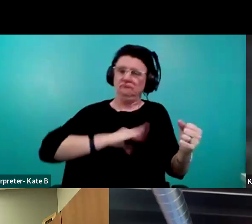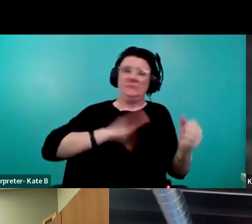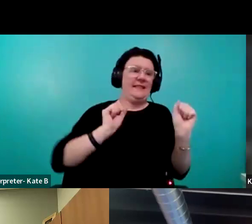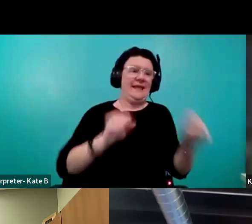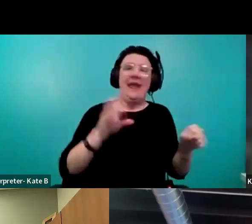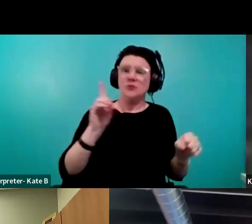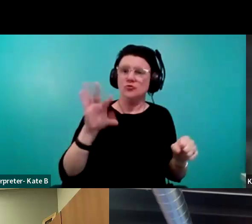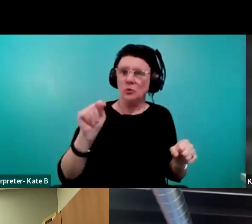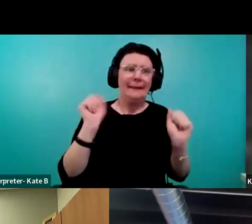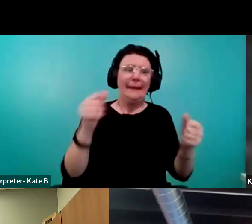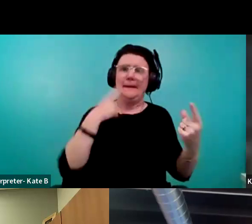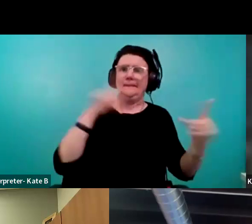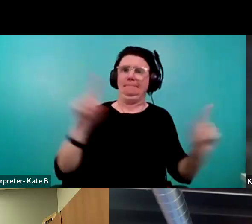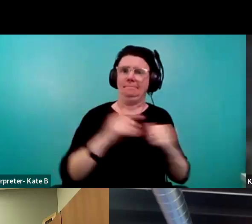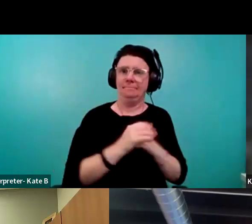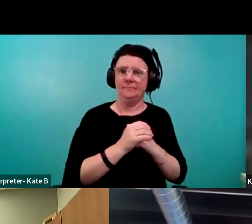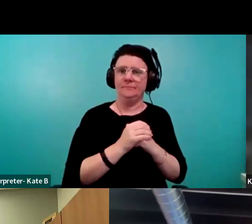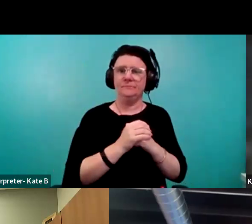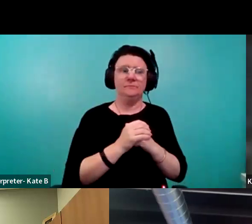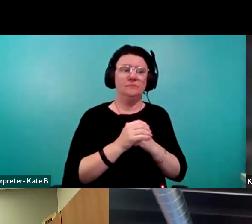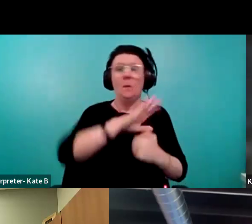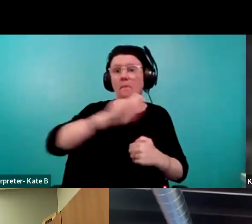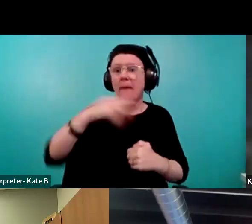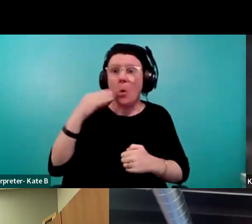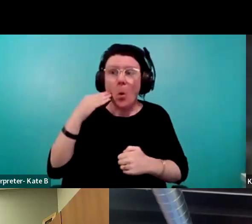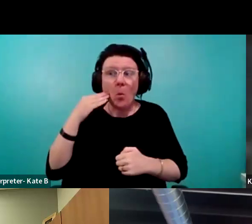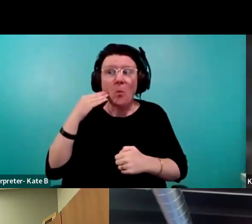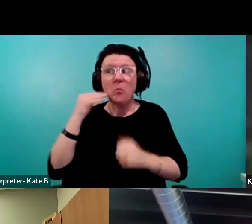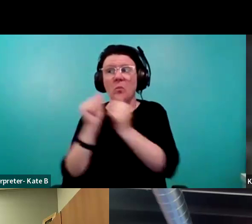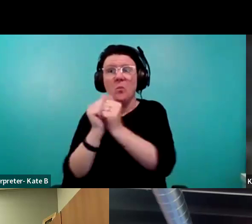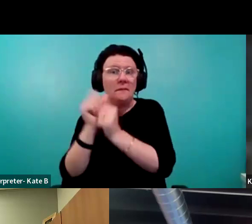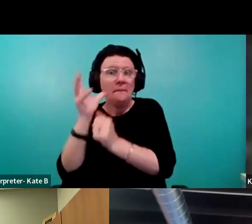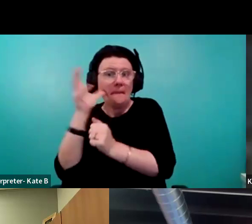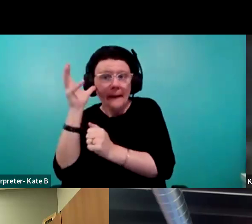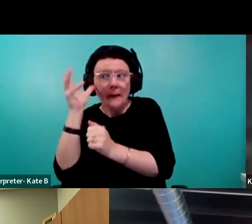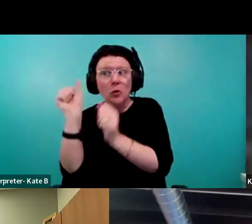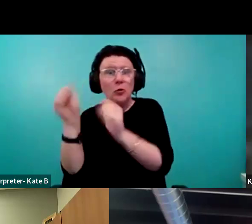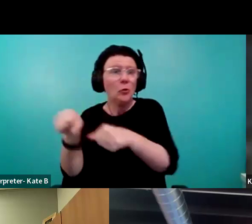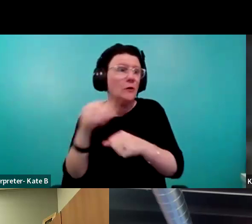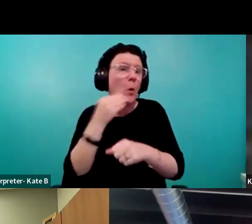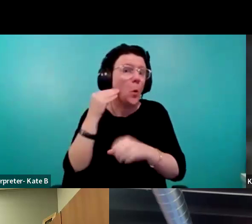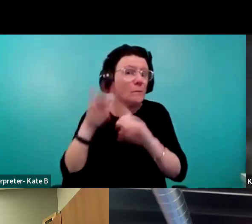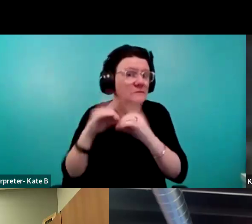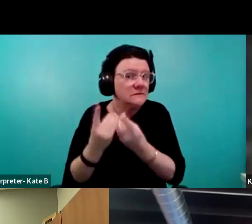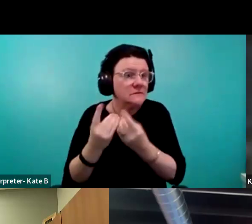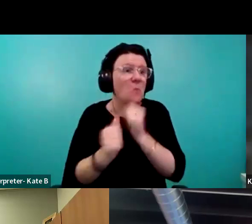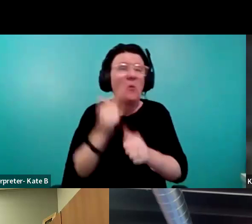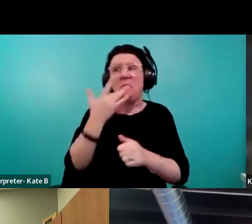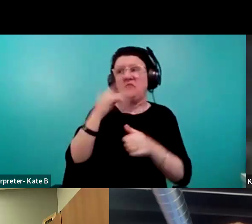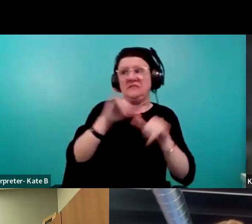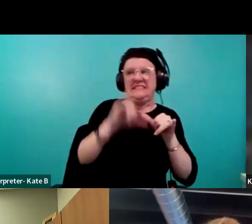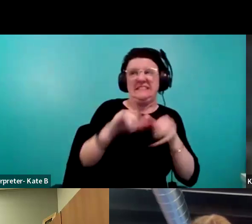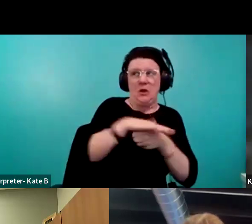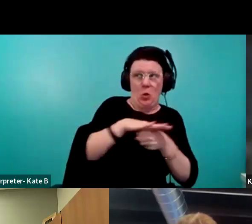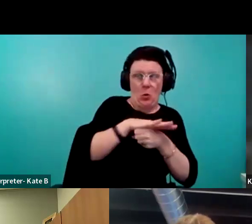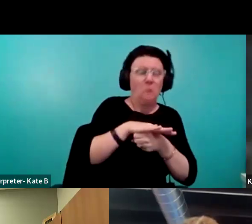they graduate, and go home to their homes, their home districts, Many want to stay here, so we try to find